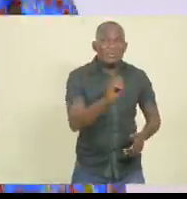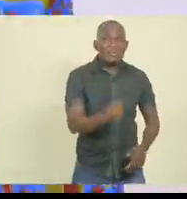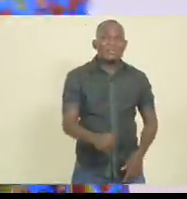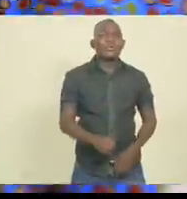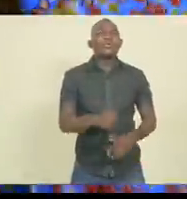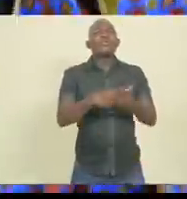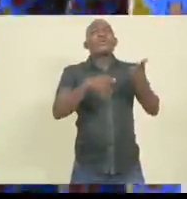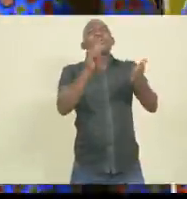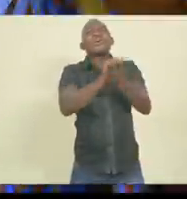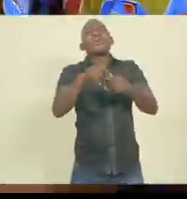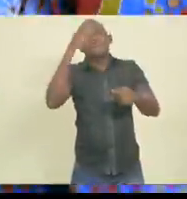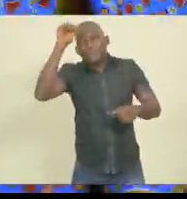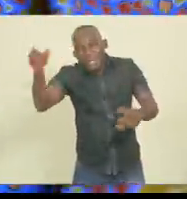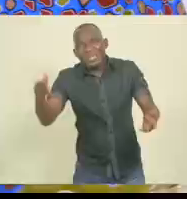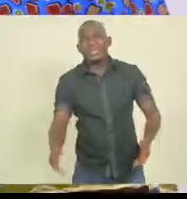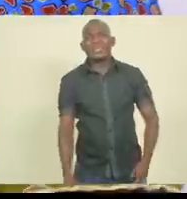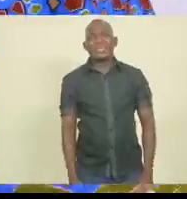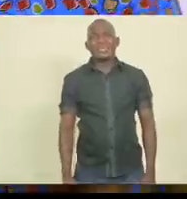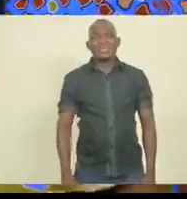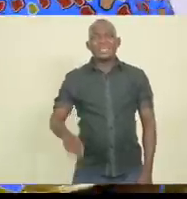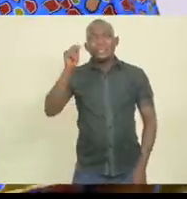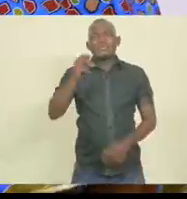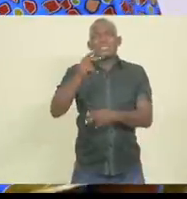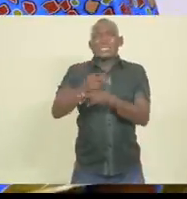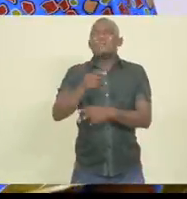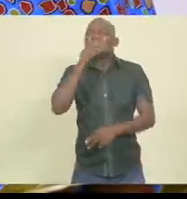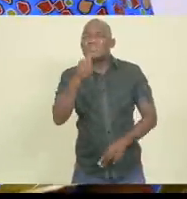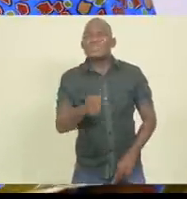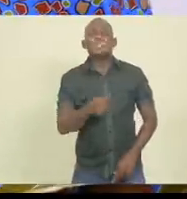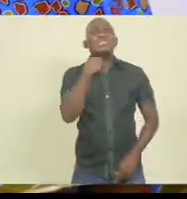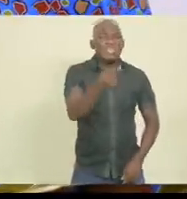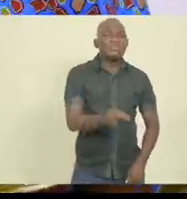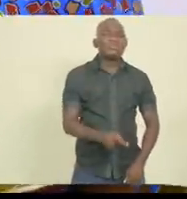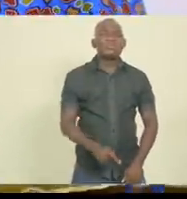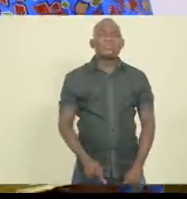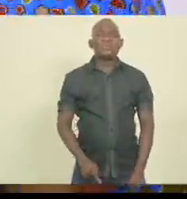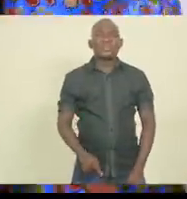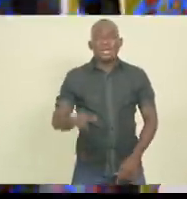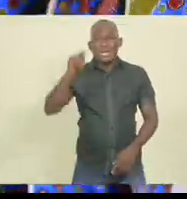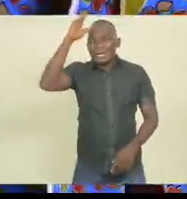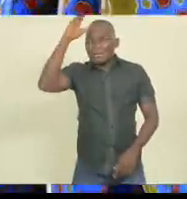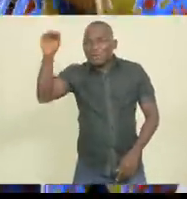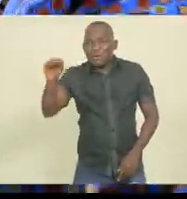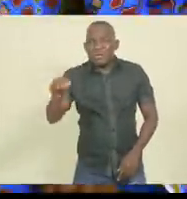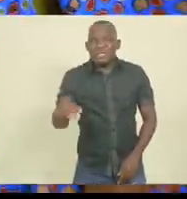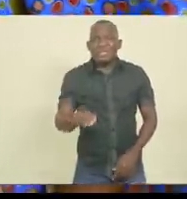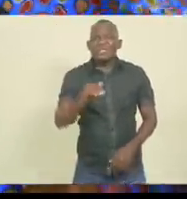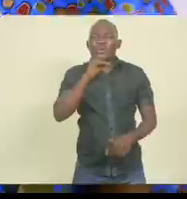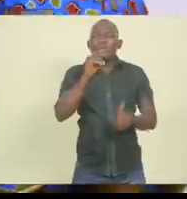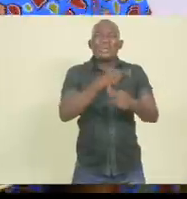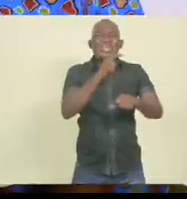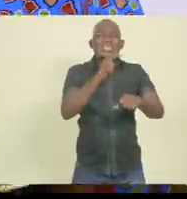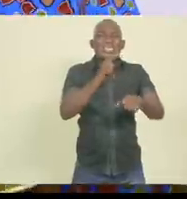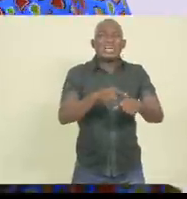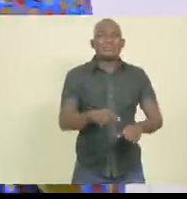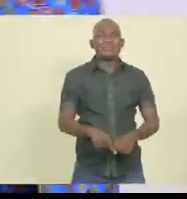What is it about the boy at all that you are keeping him a secret? He's not the first to be